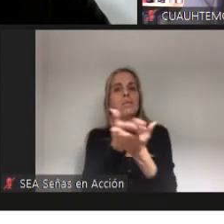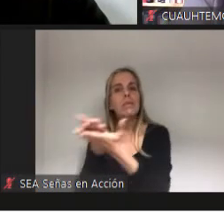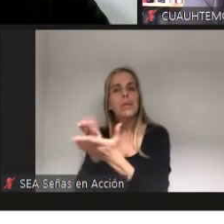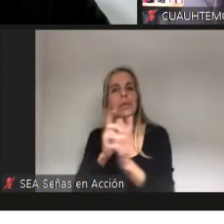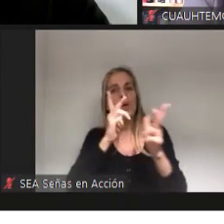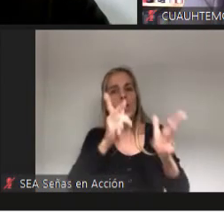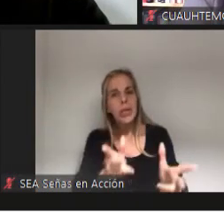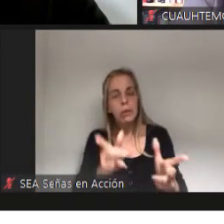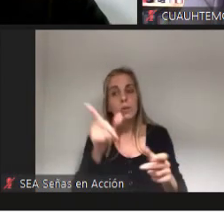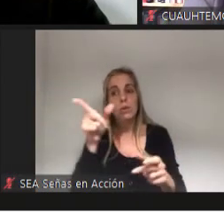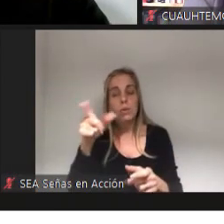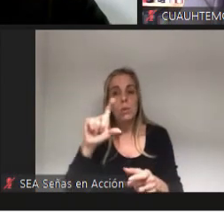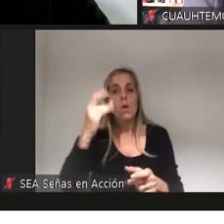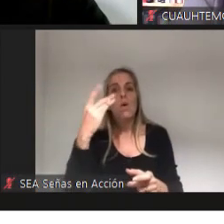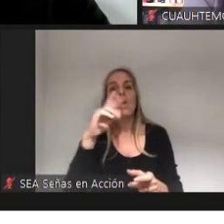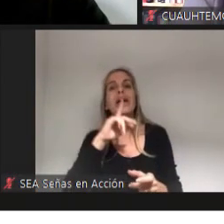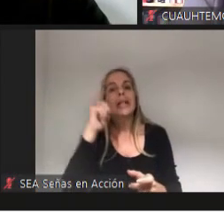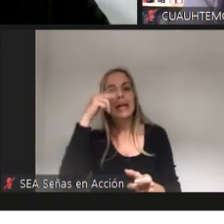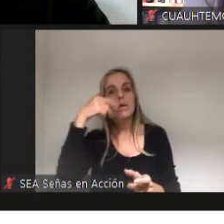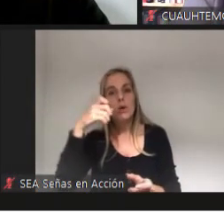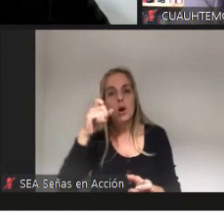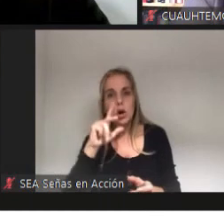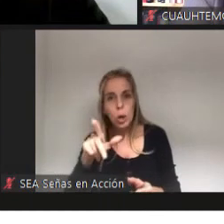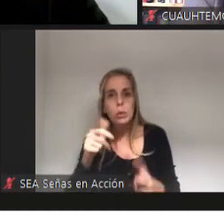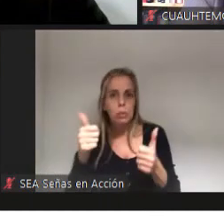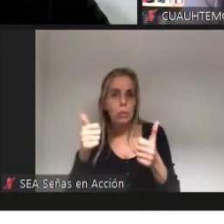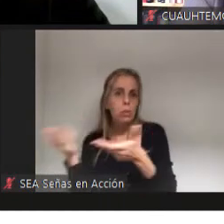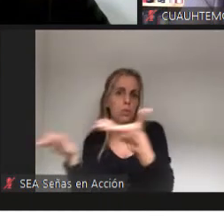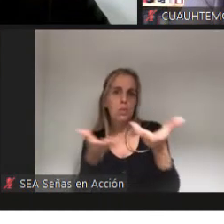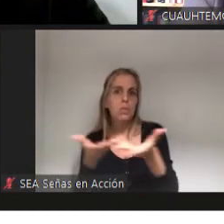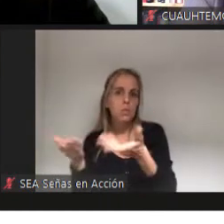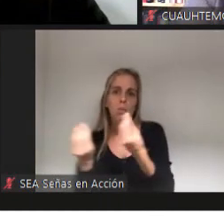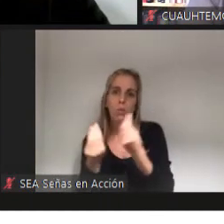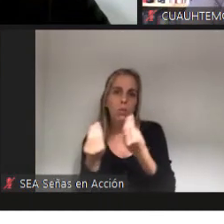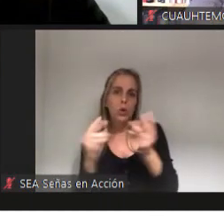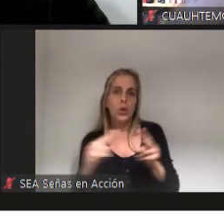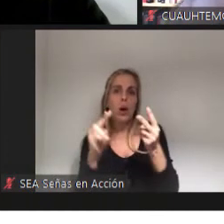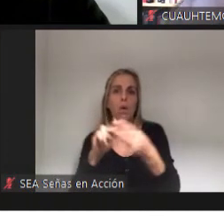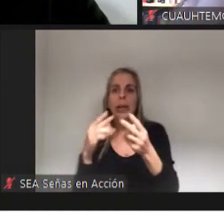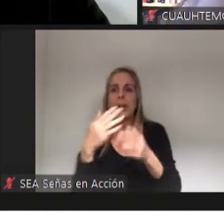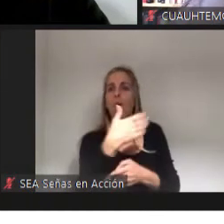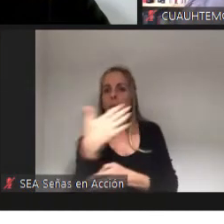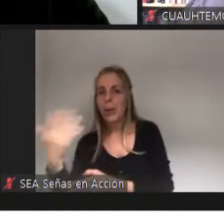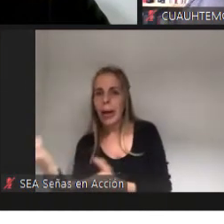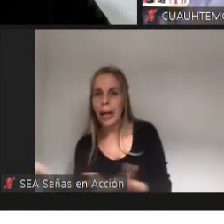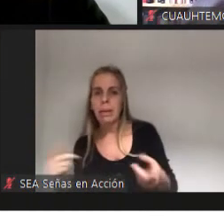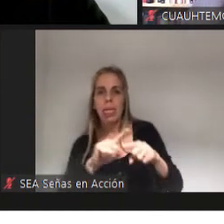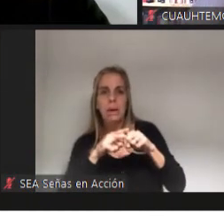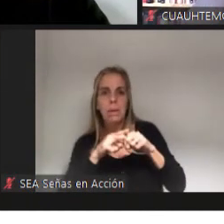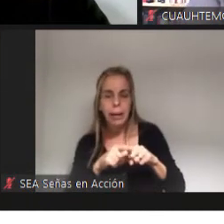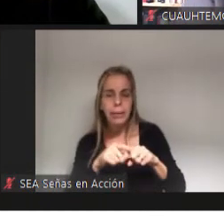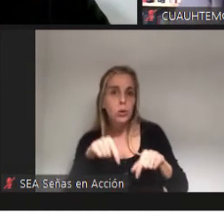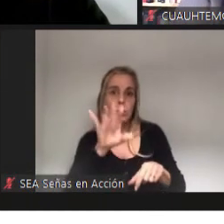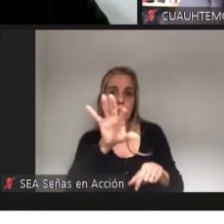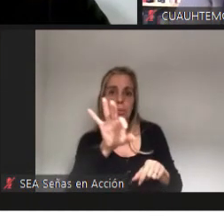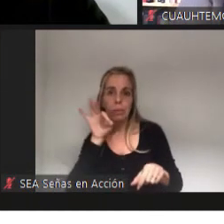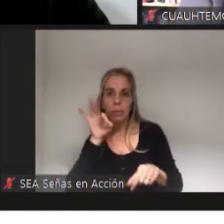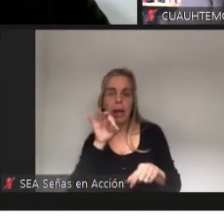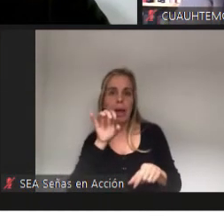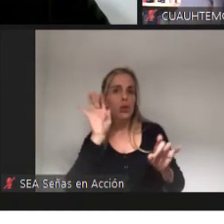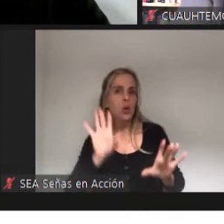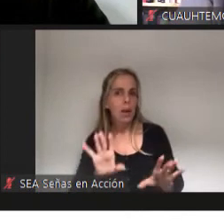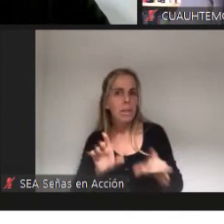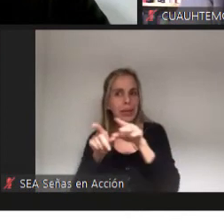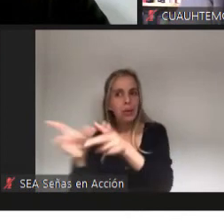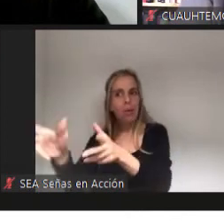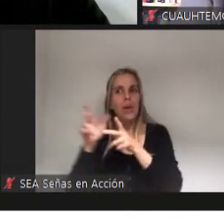Whatever Cuauhtémoc talked about would give way to many discussions, but I'll just talk